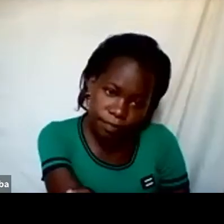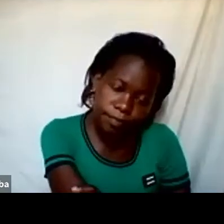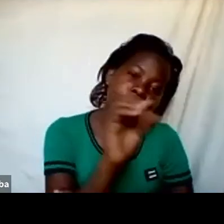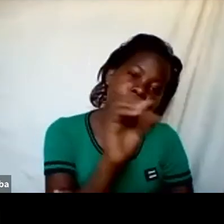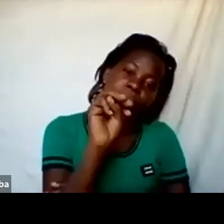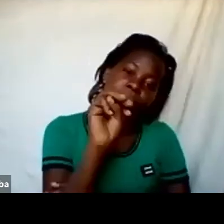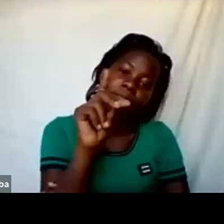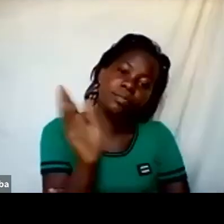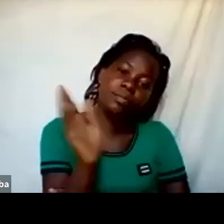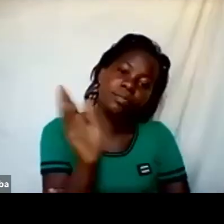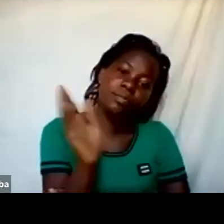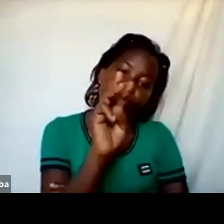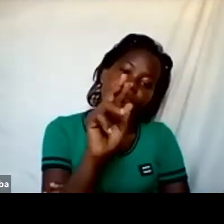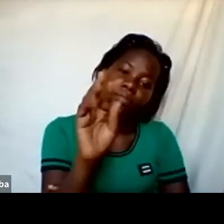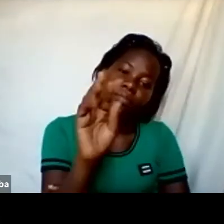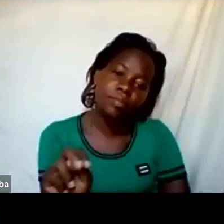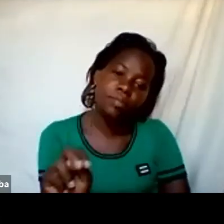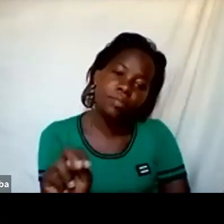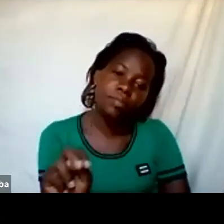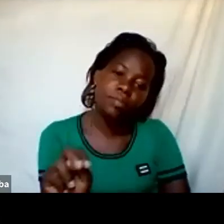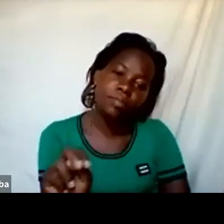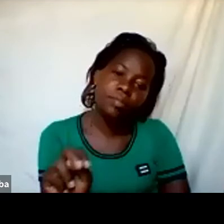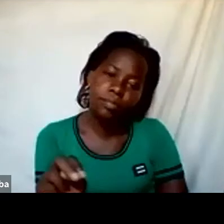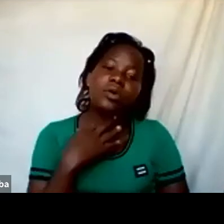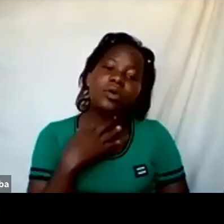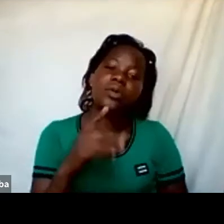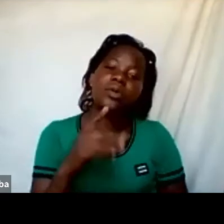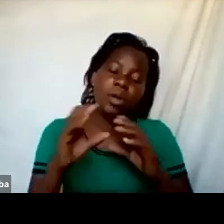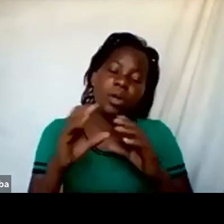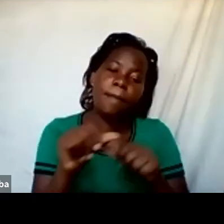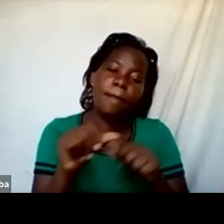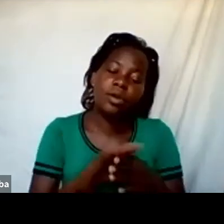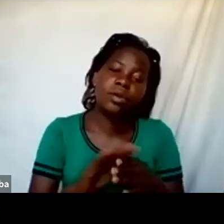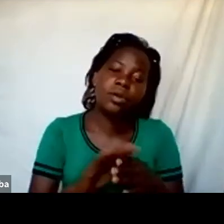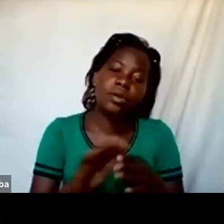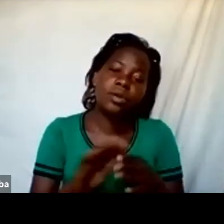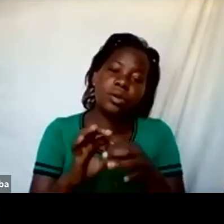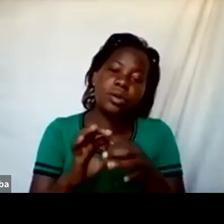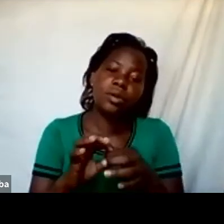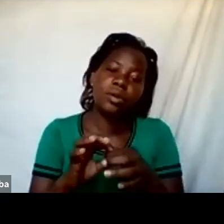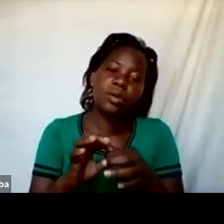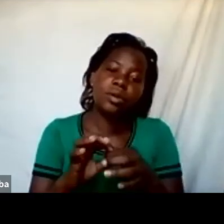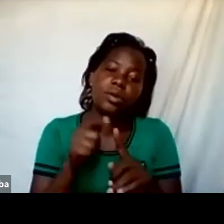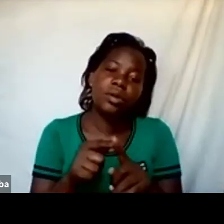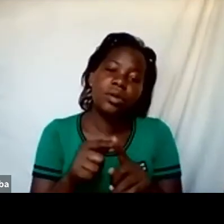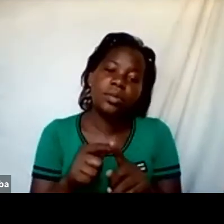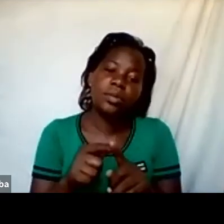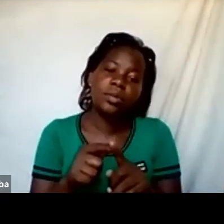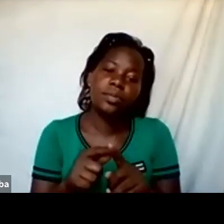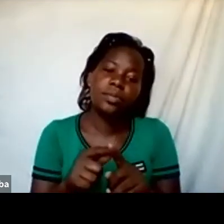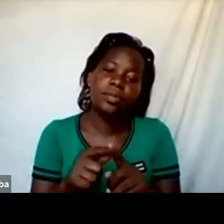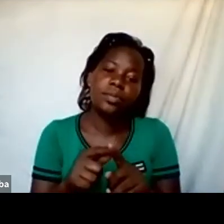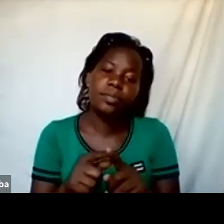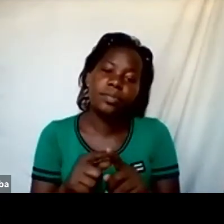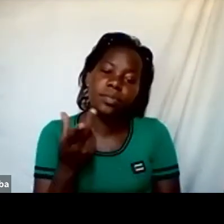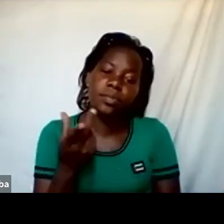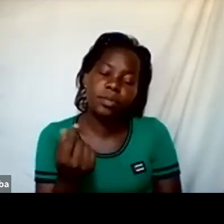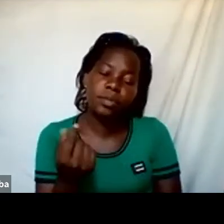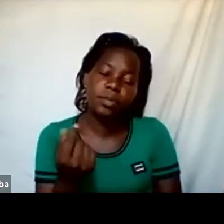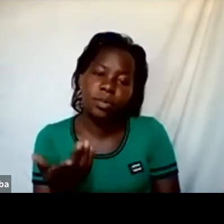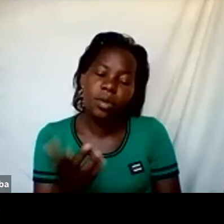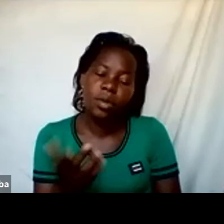you guys to talk about entrepreneurship. Linking these two is a challenge. Capital-wise, also capacity building is a